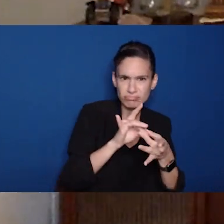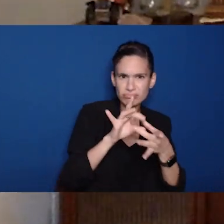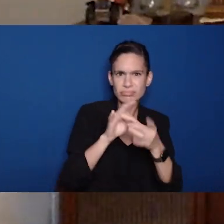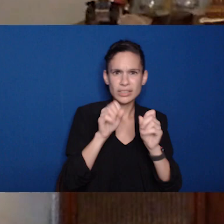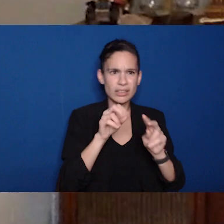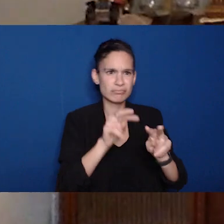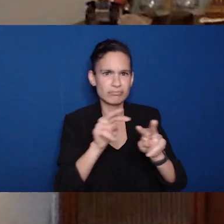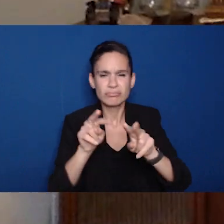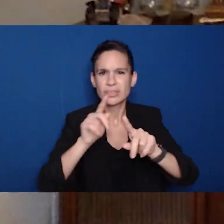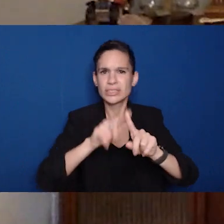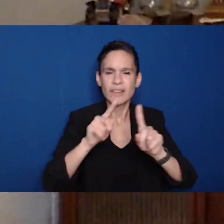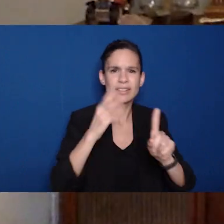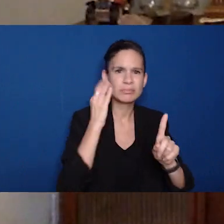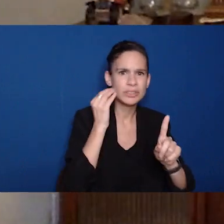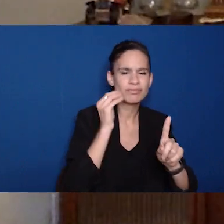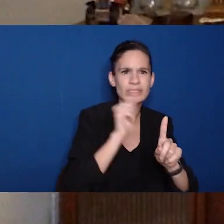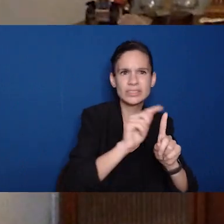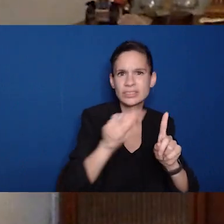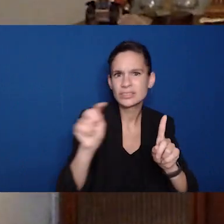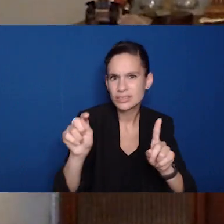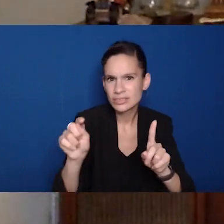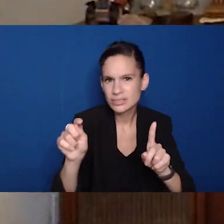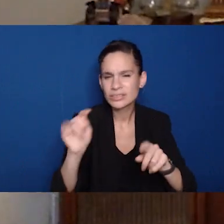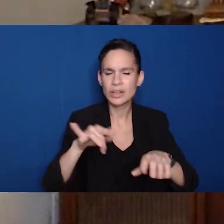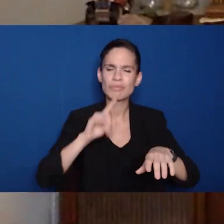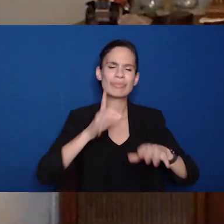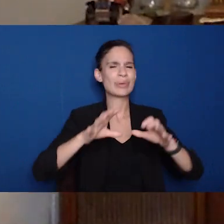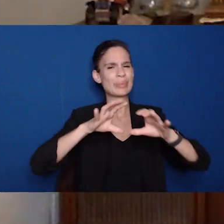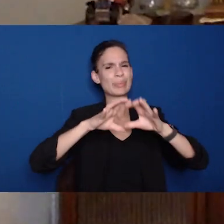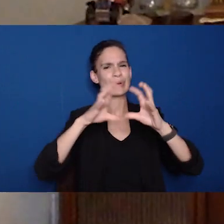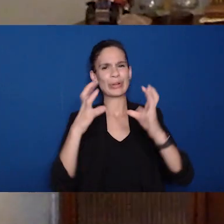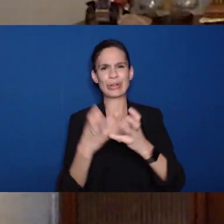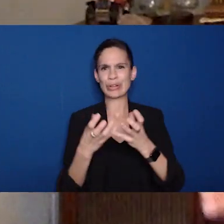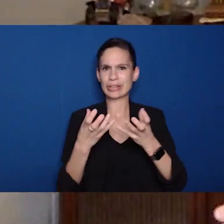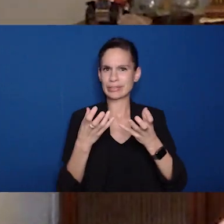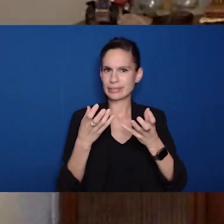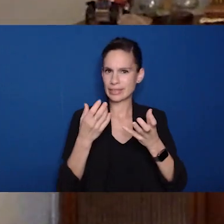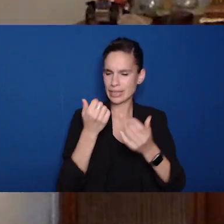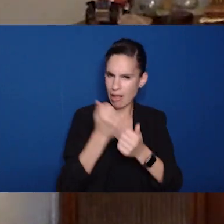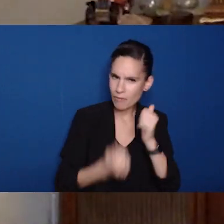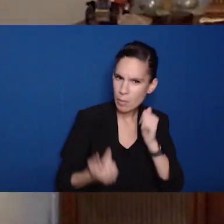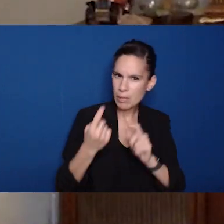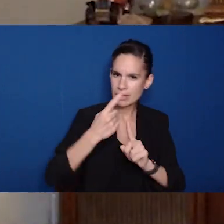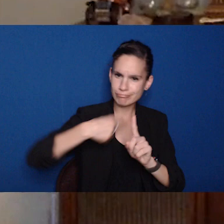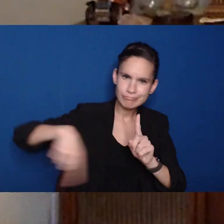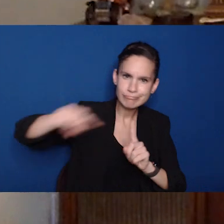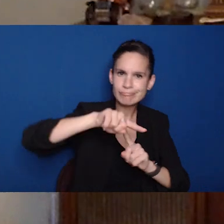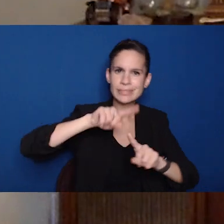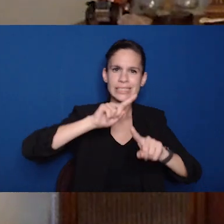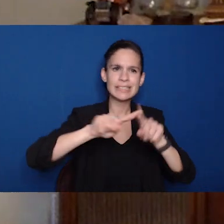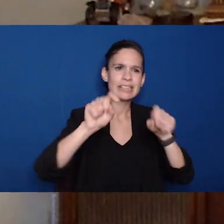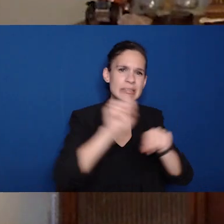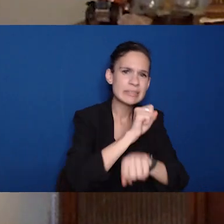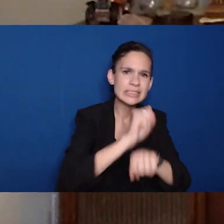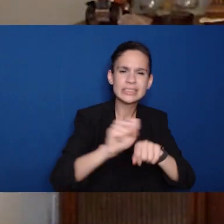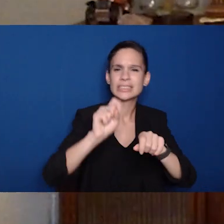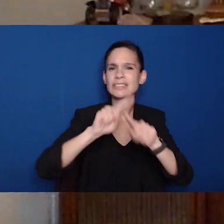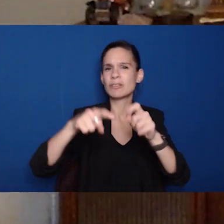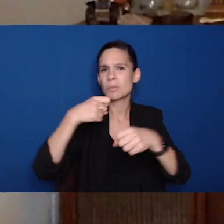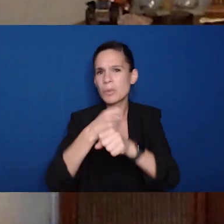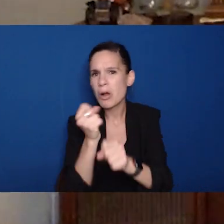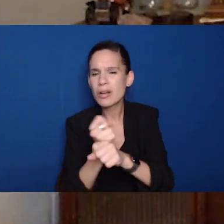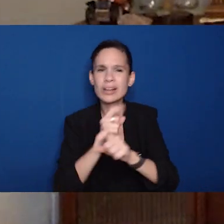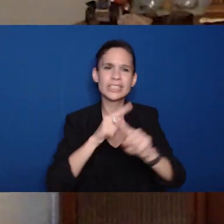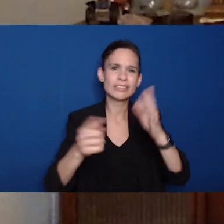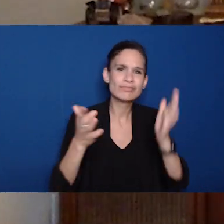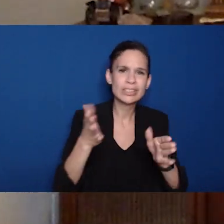wanting to watch it or people wanting to experience that thing. And I think that goes across the board for every brand, be it a